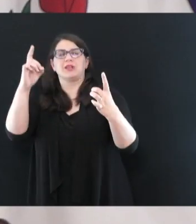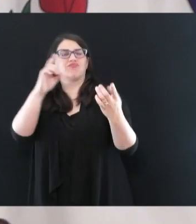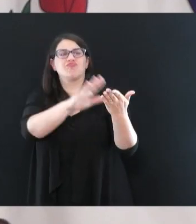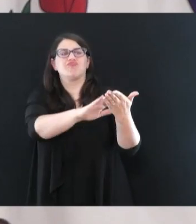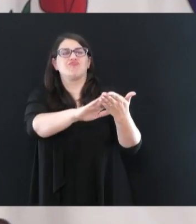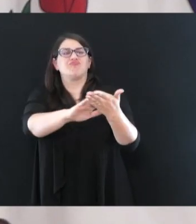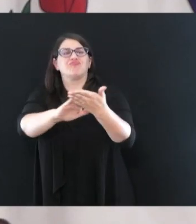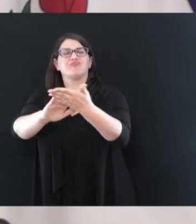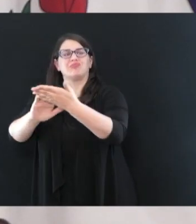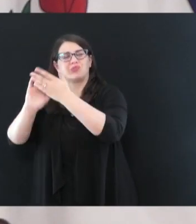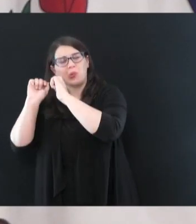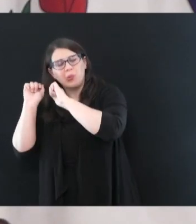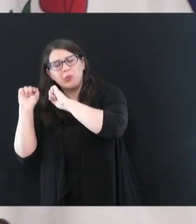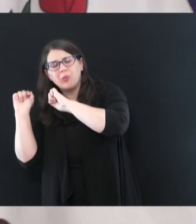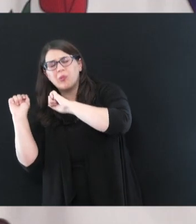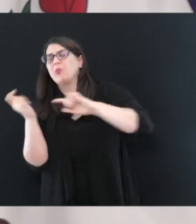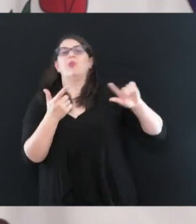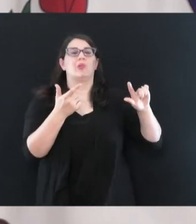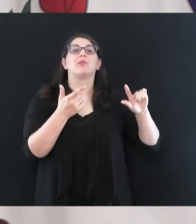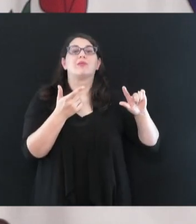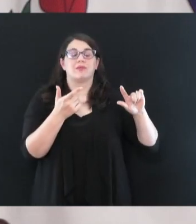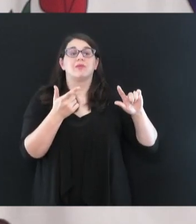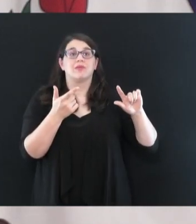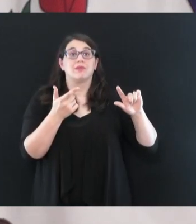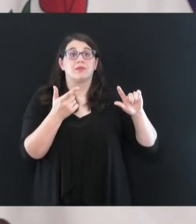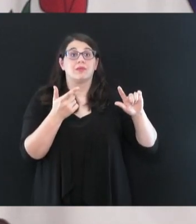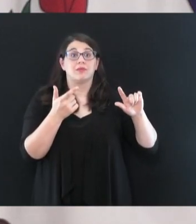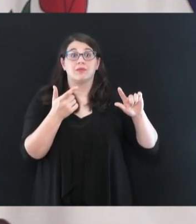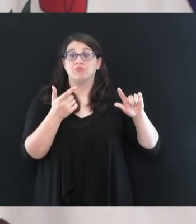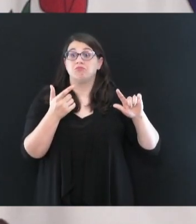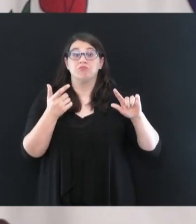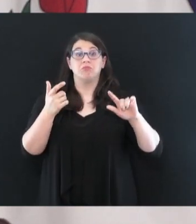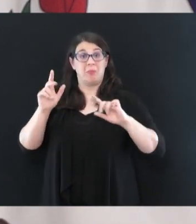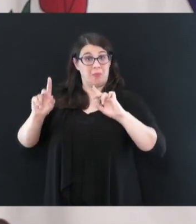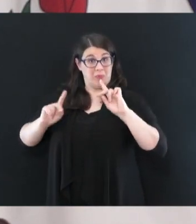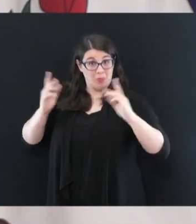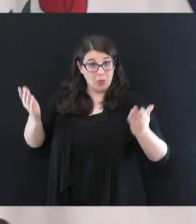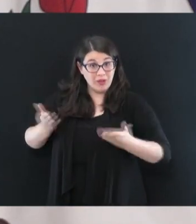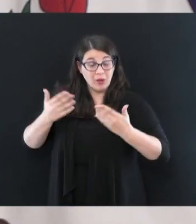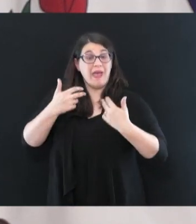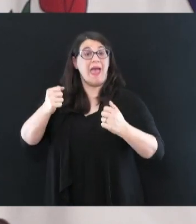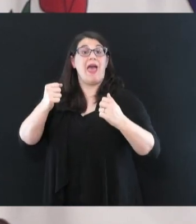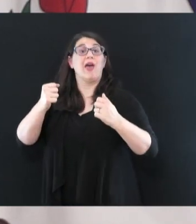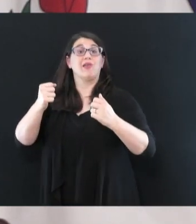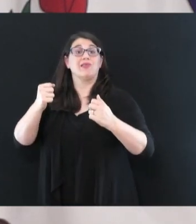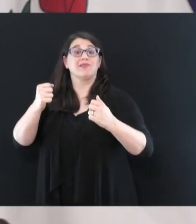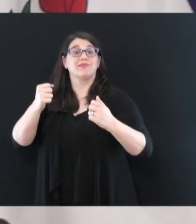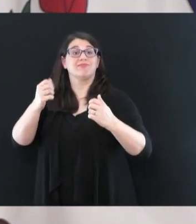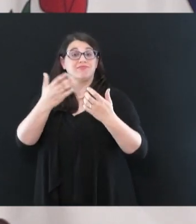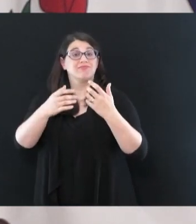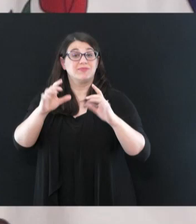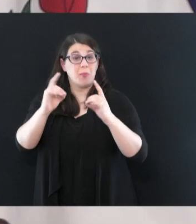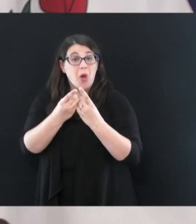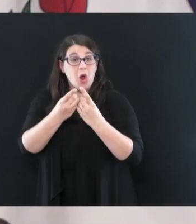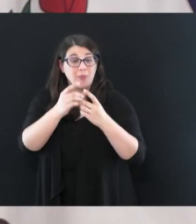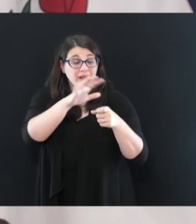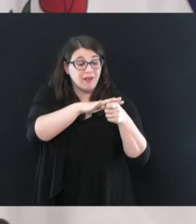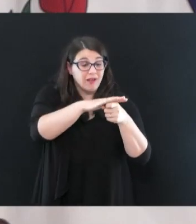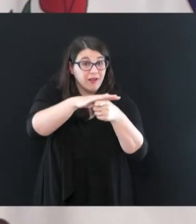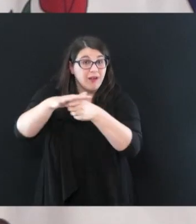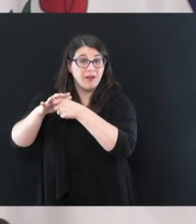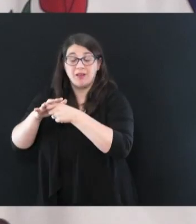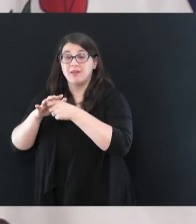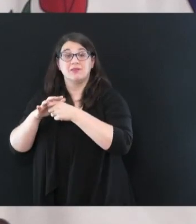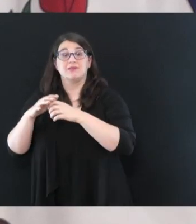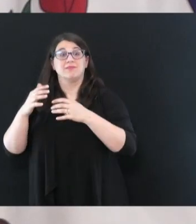know, all of the health officials on the call and the health departments and everybody that's done incredible work.